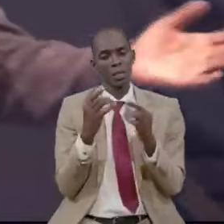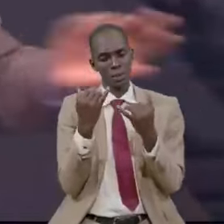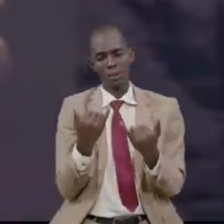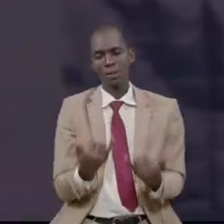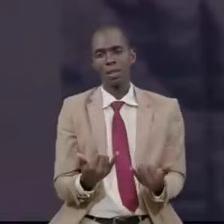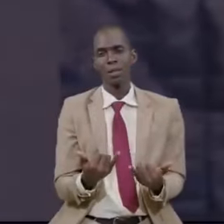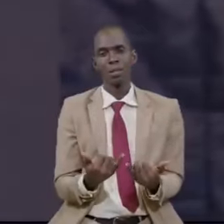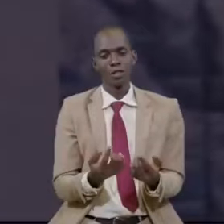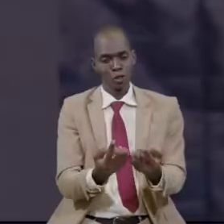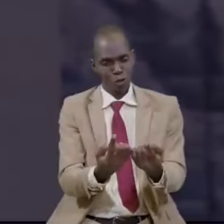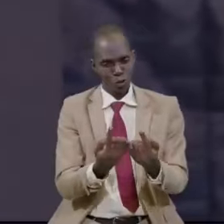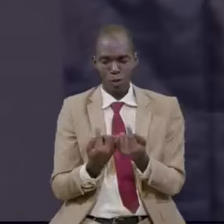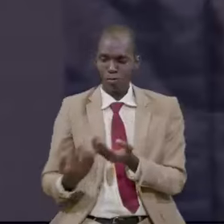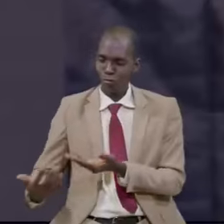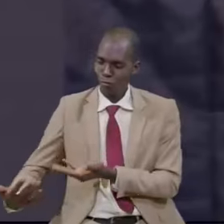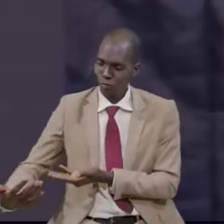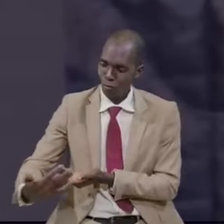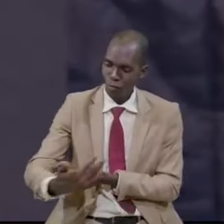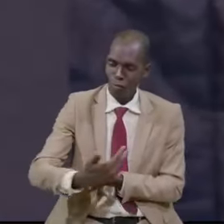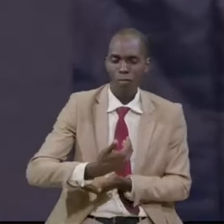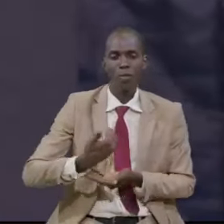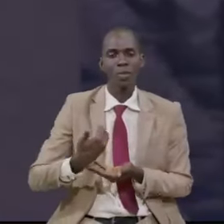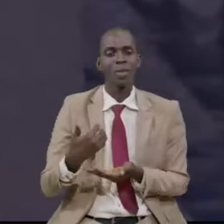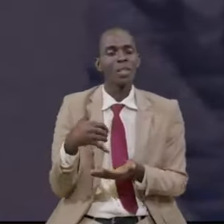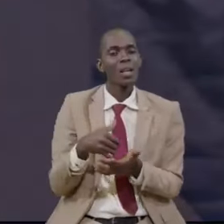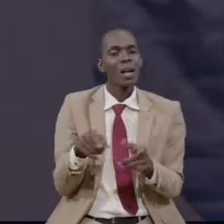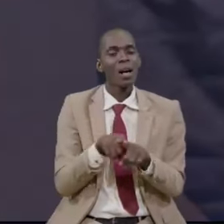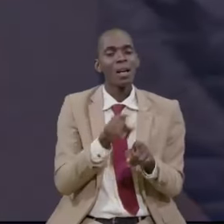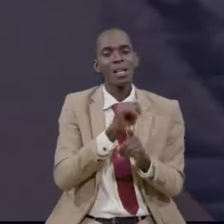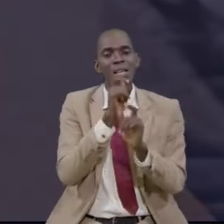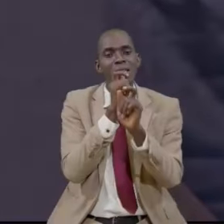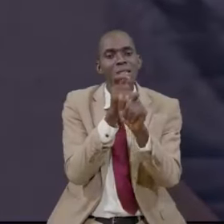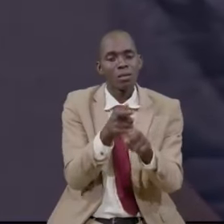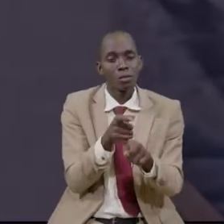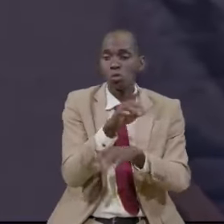receive as a gift. You don't pay anything for